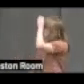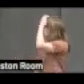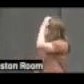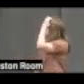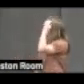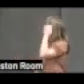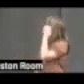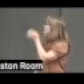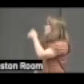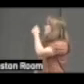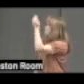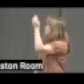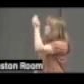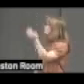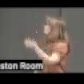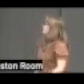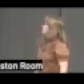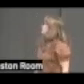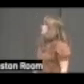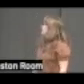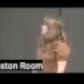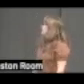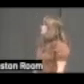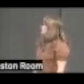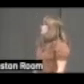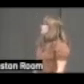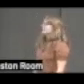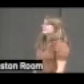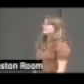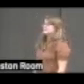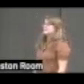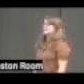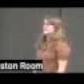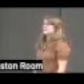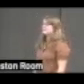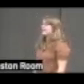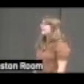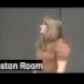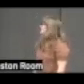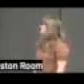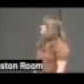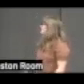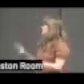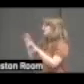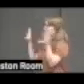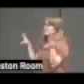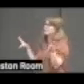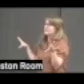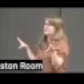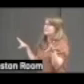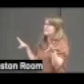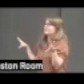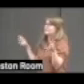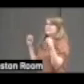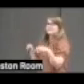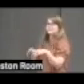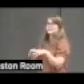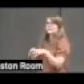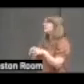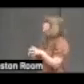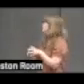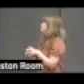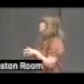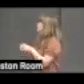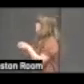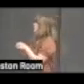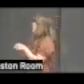map. But see how much we've increased in the Northwest even, but like all throughout the globe, we went from being kind